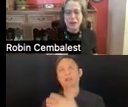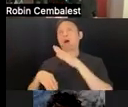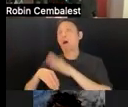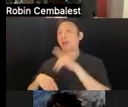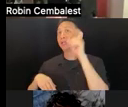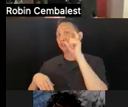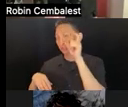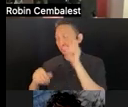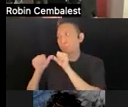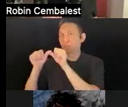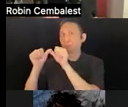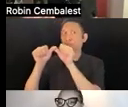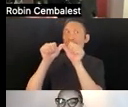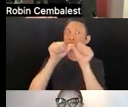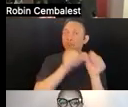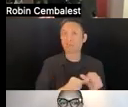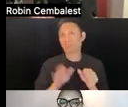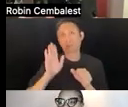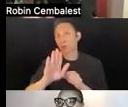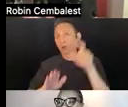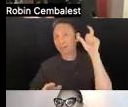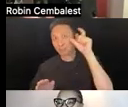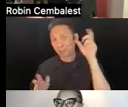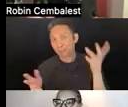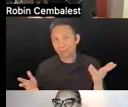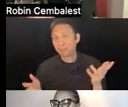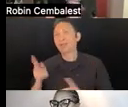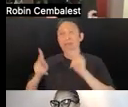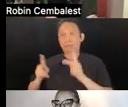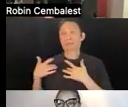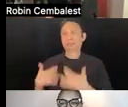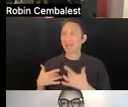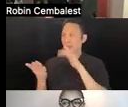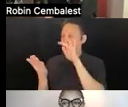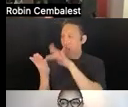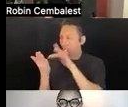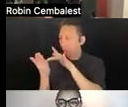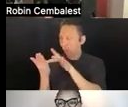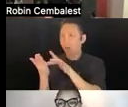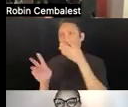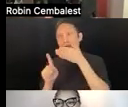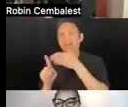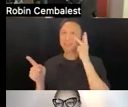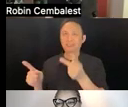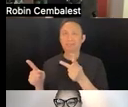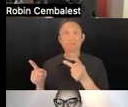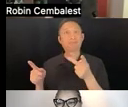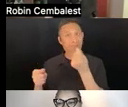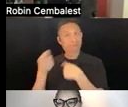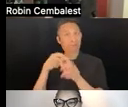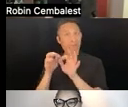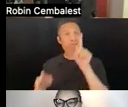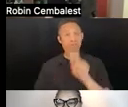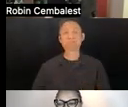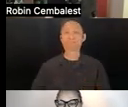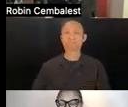it's your Instagram, so people are more likely to stay on Instagram to see your content. Okay. Curtain up.